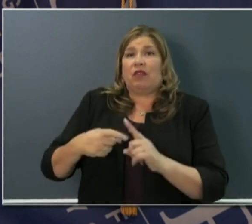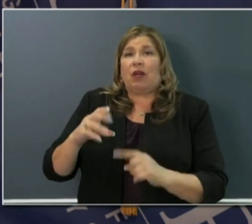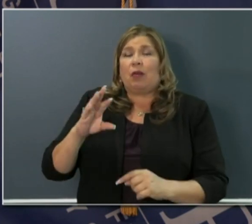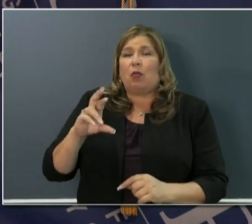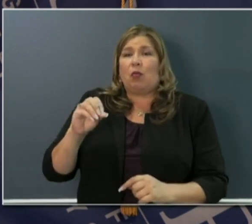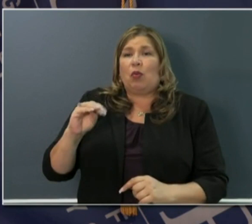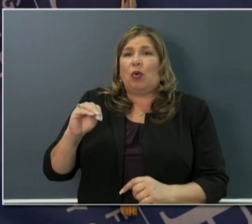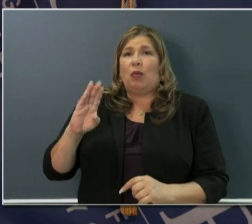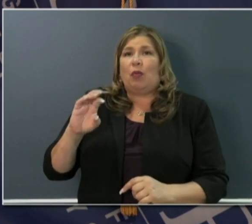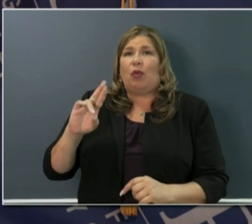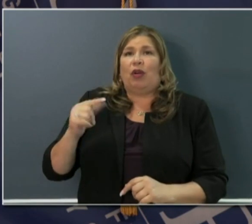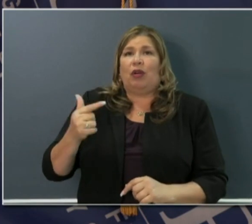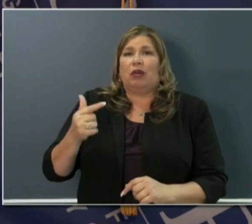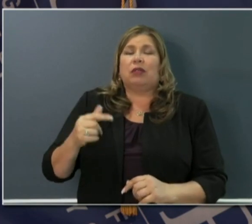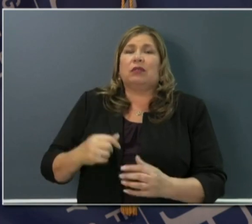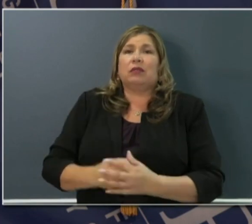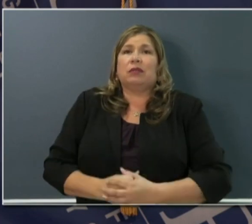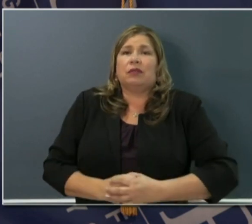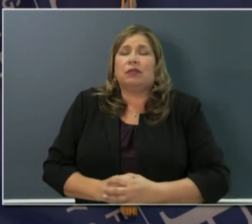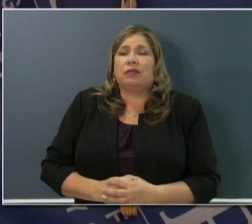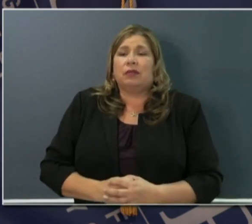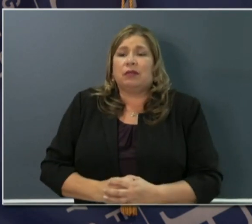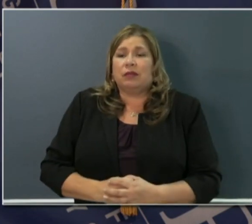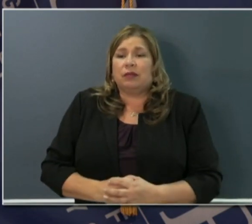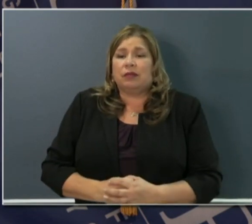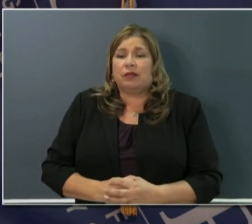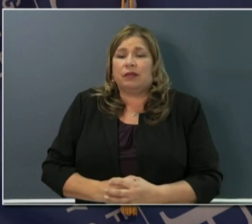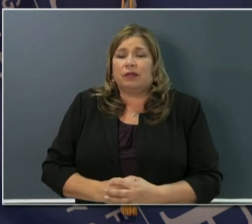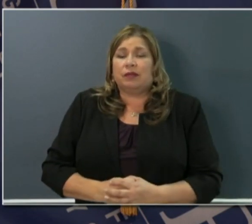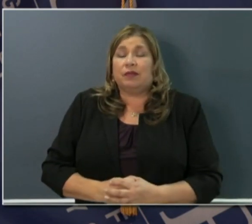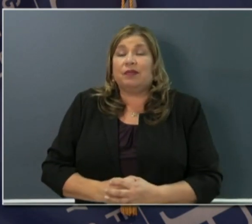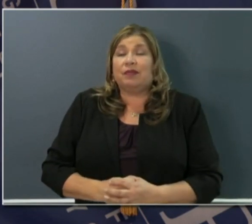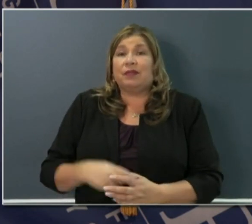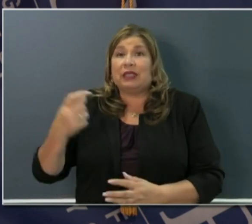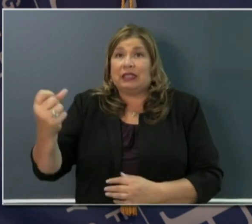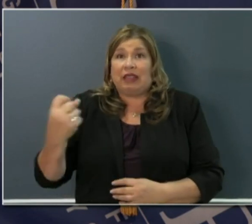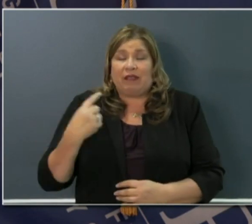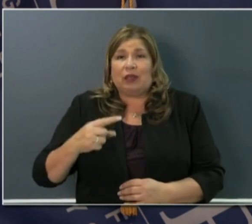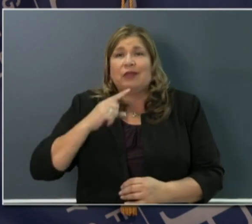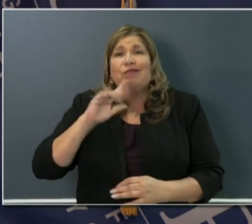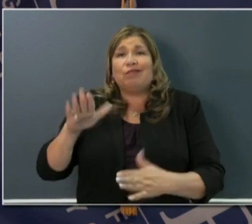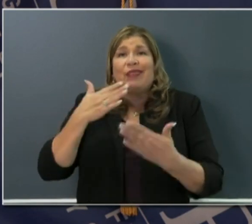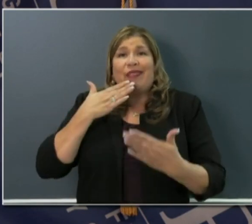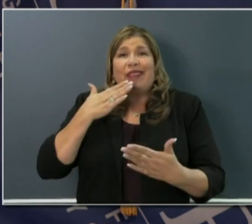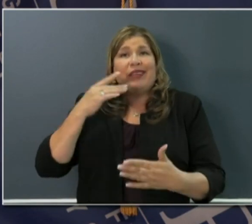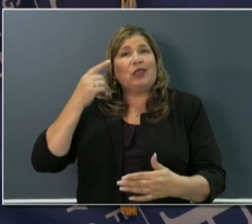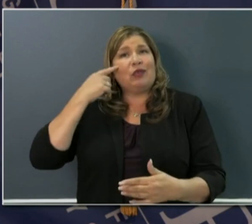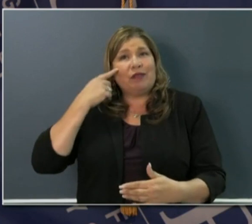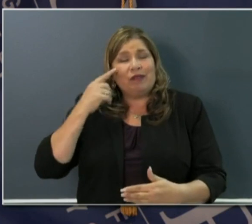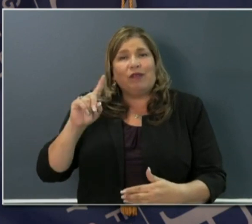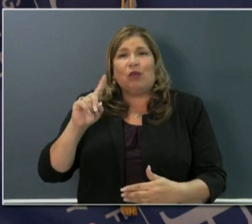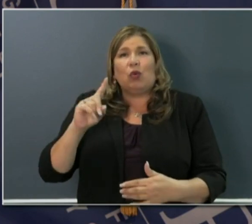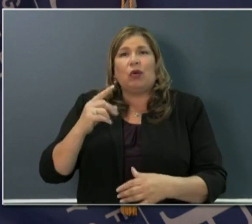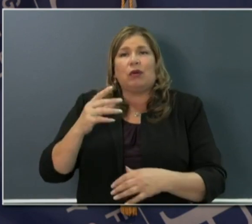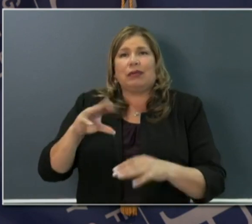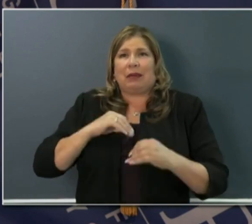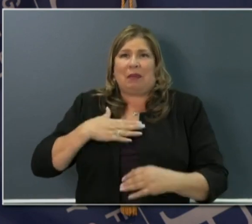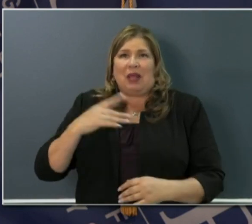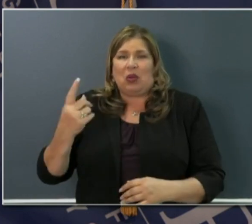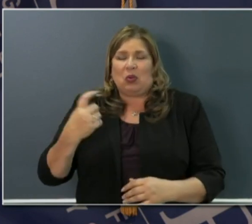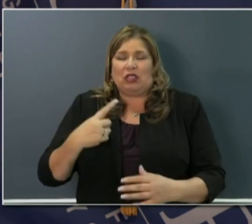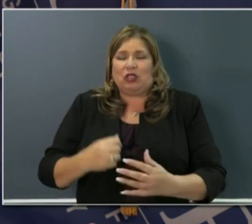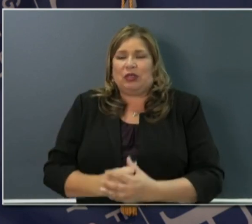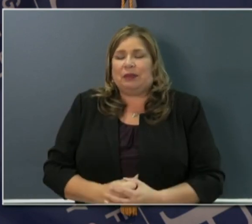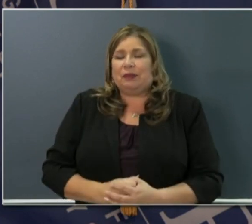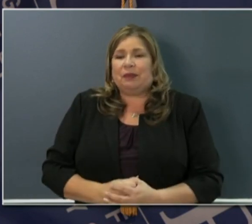Hi, Governor. Thanks for taking my question. The federal relief package has a lot of tax changes for individuals and businesses